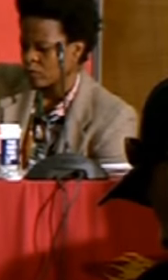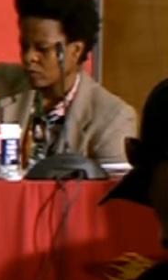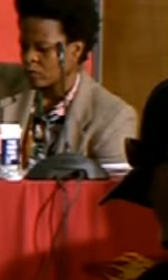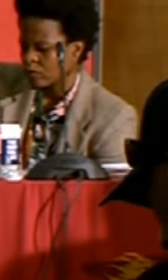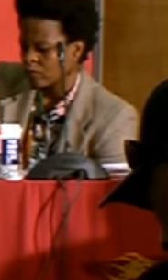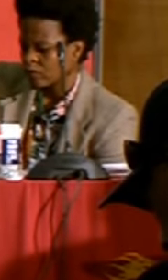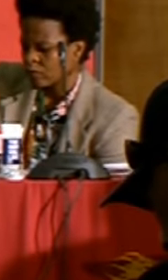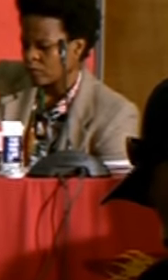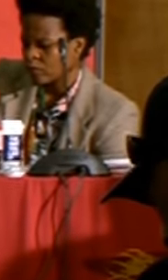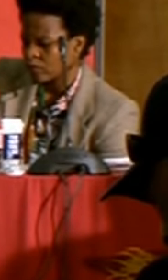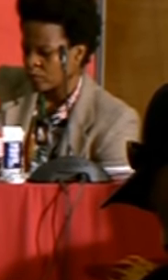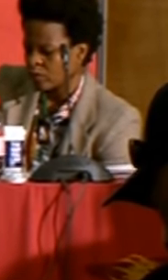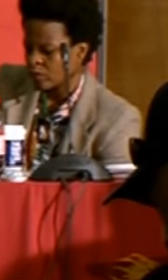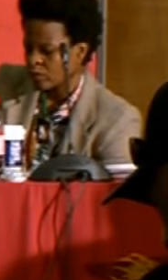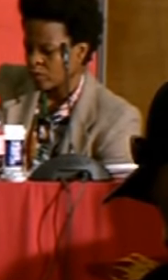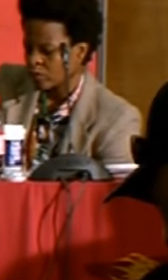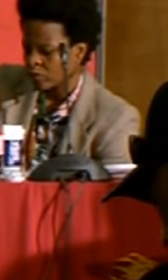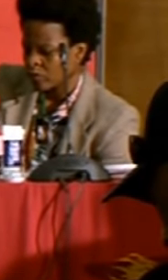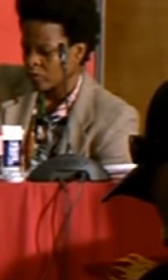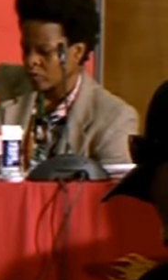all decisions that were taken.